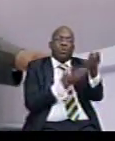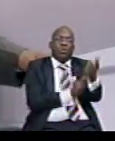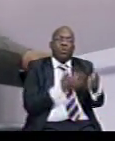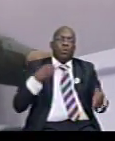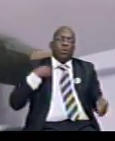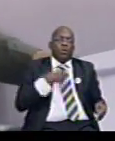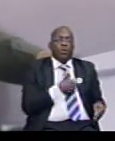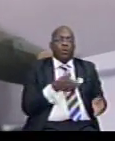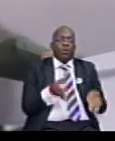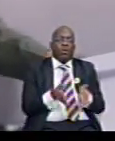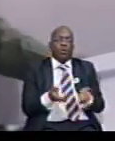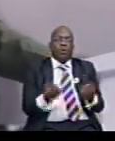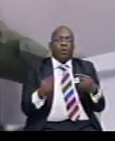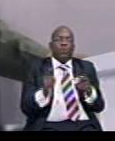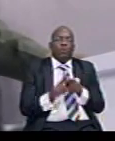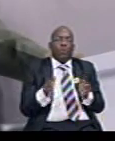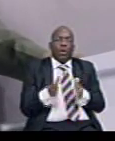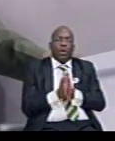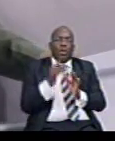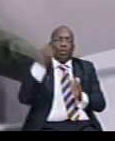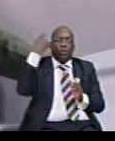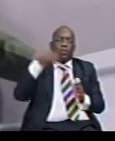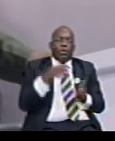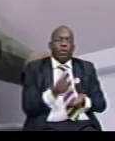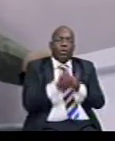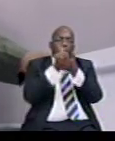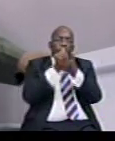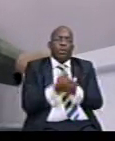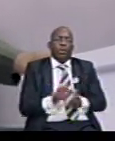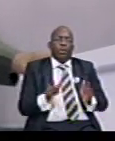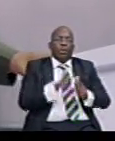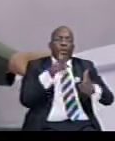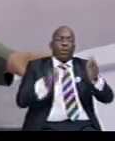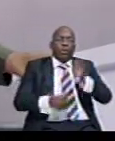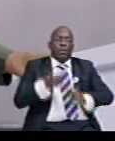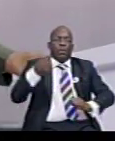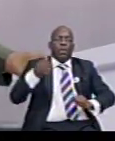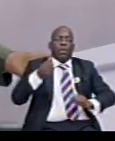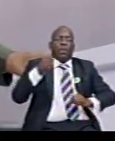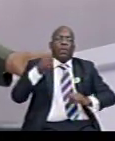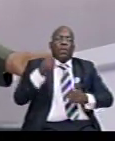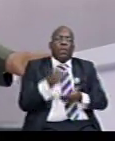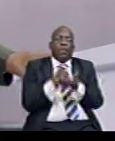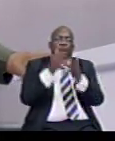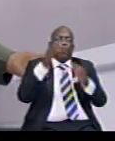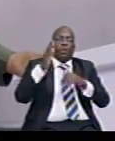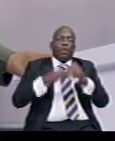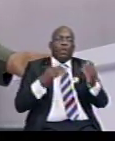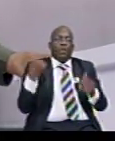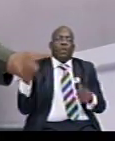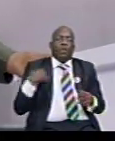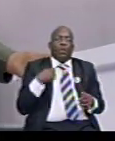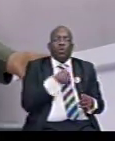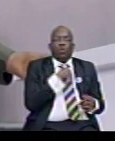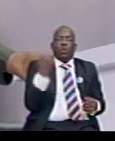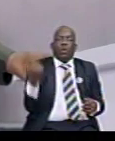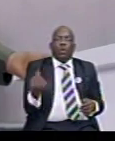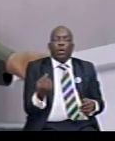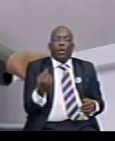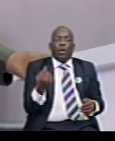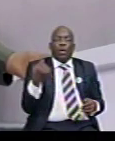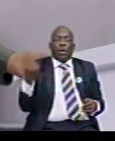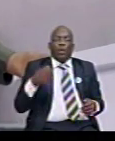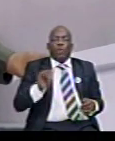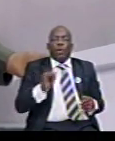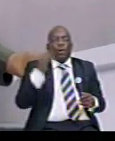for help, greater help than we ever thought we will have, greater